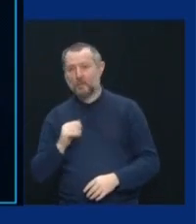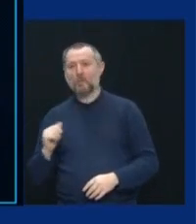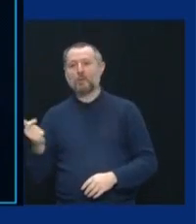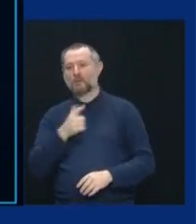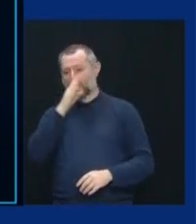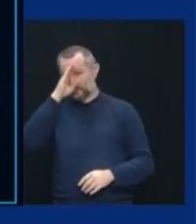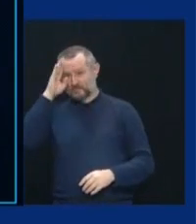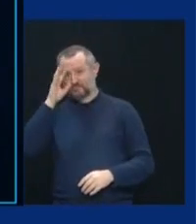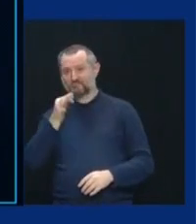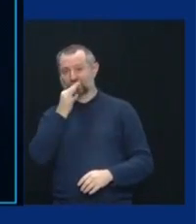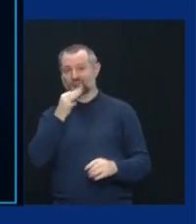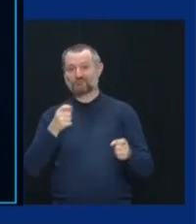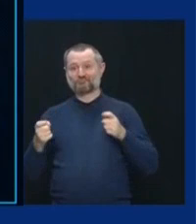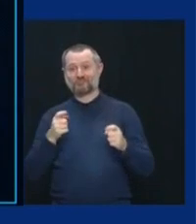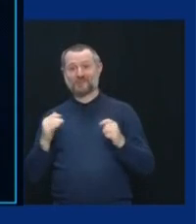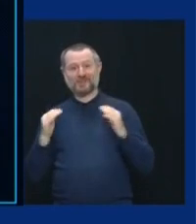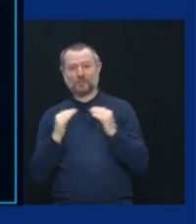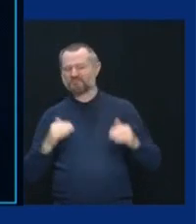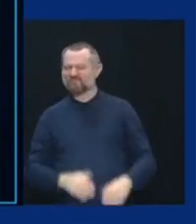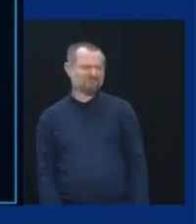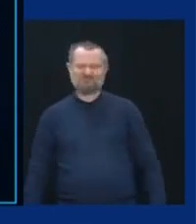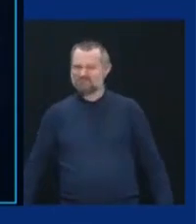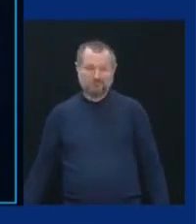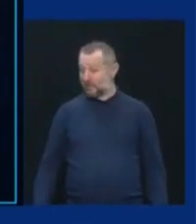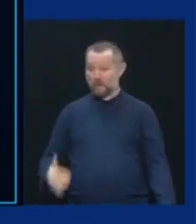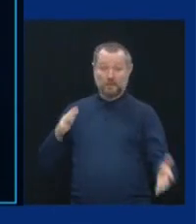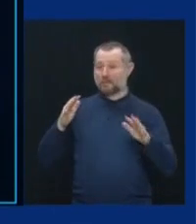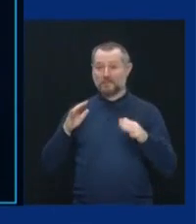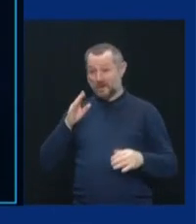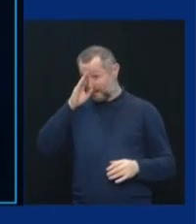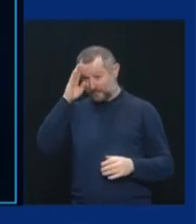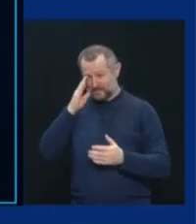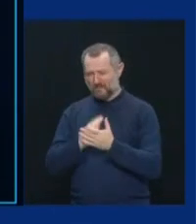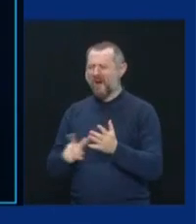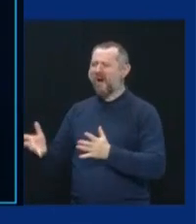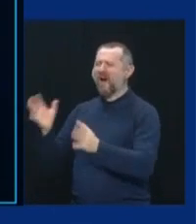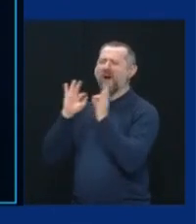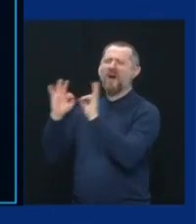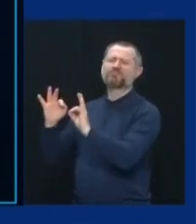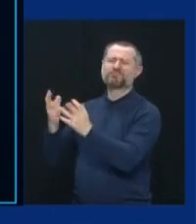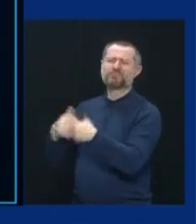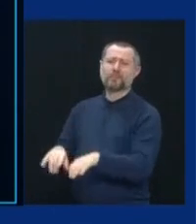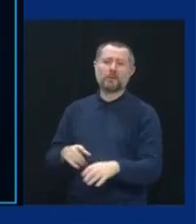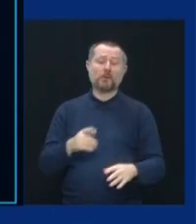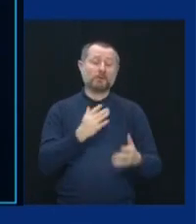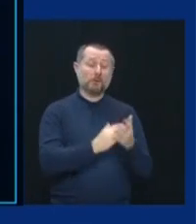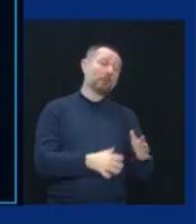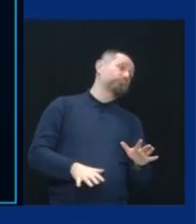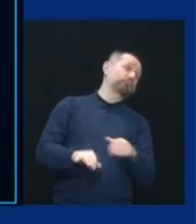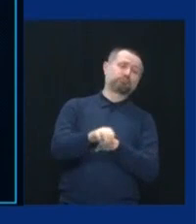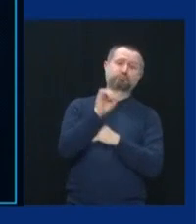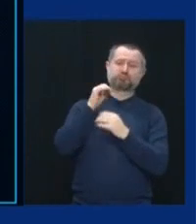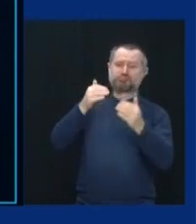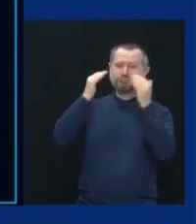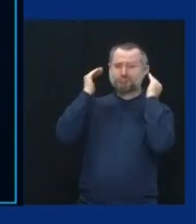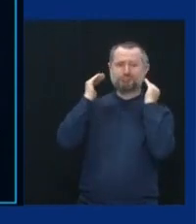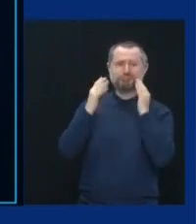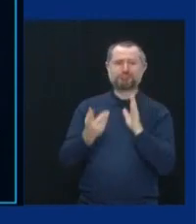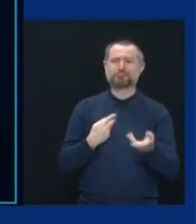equally. And that's why you saw some hospitals fail. If you could do it all over again,